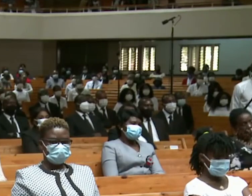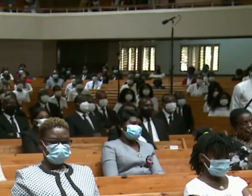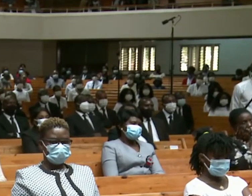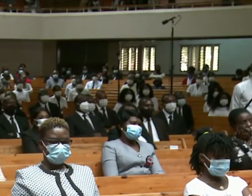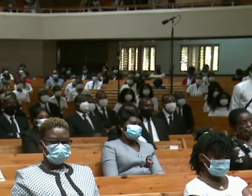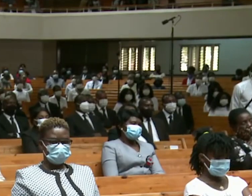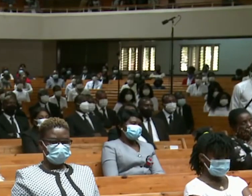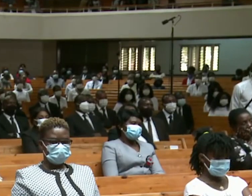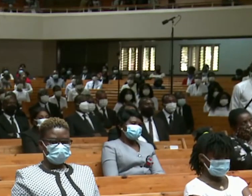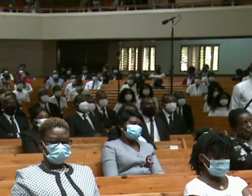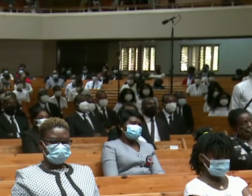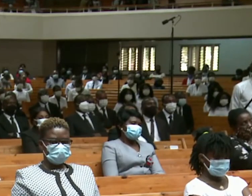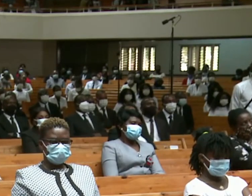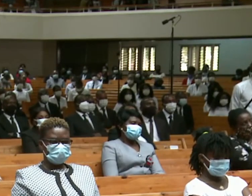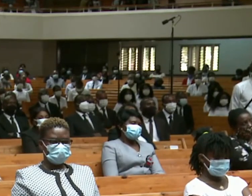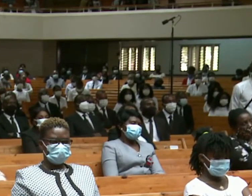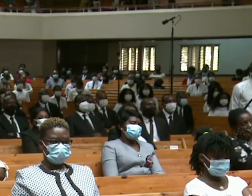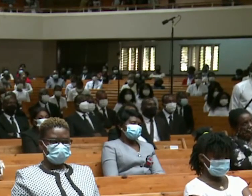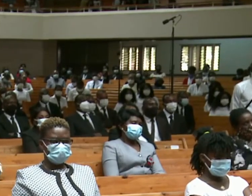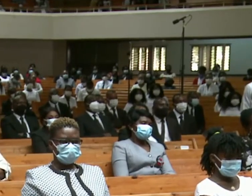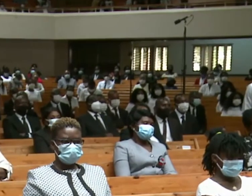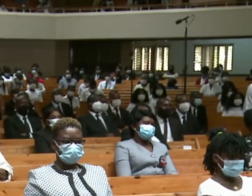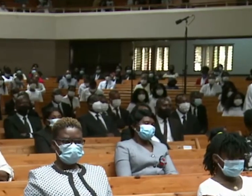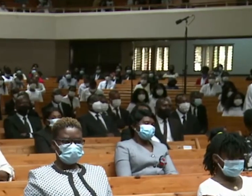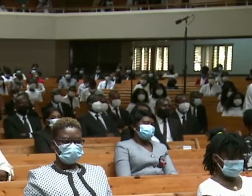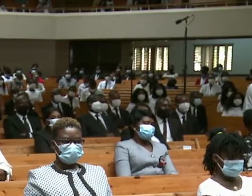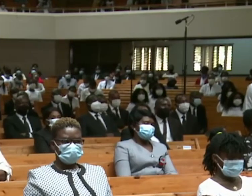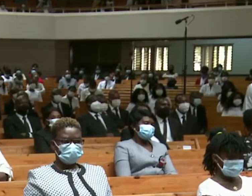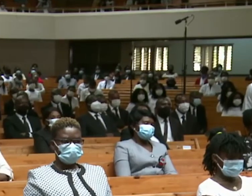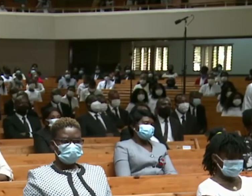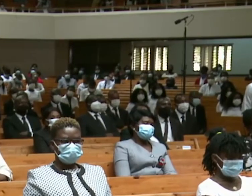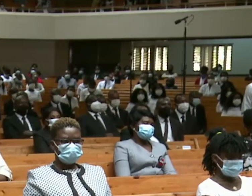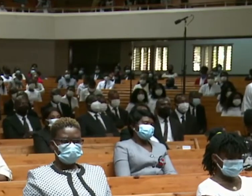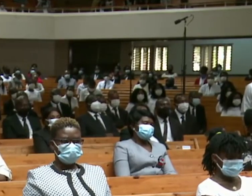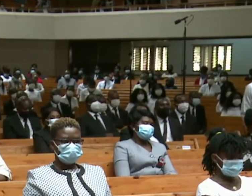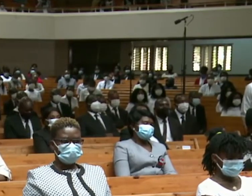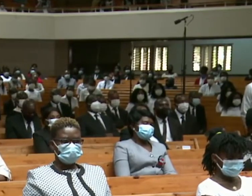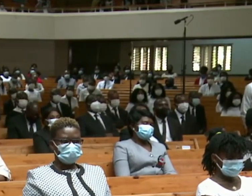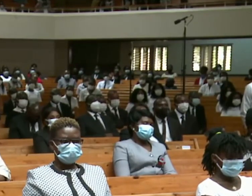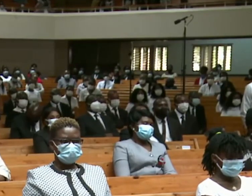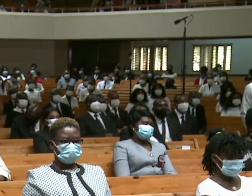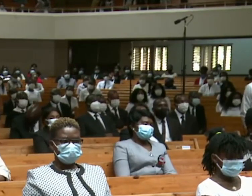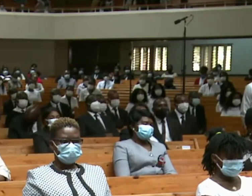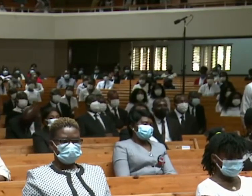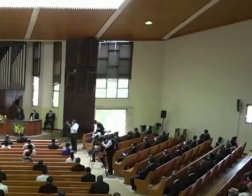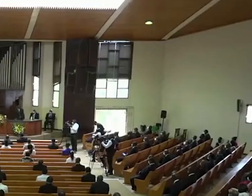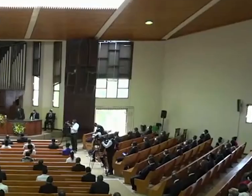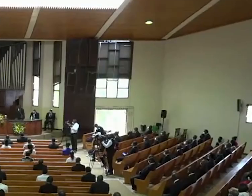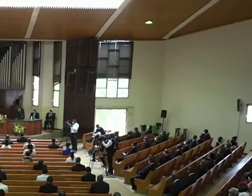So, my dear brothers and sisters, let us always rejoice in the Lord. And